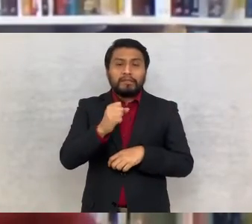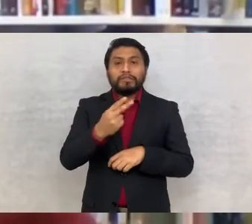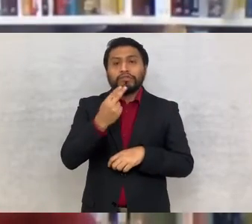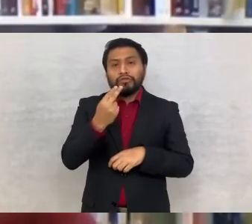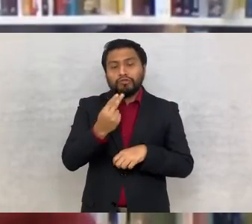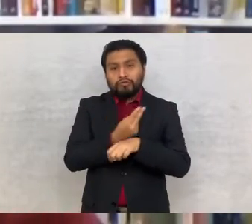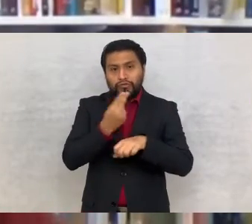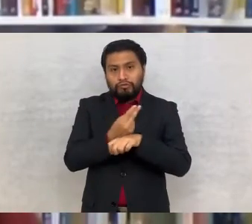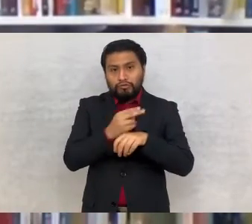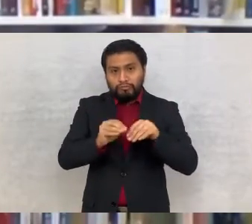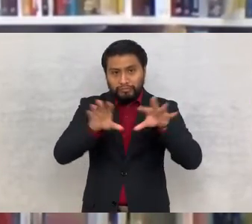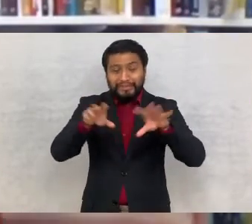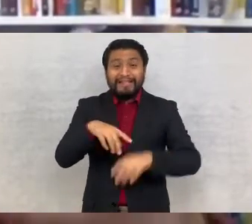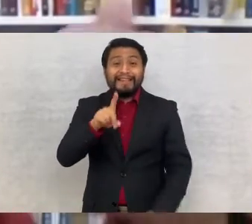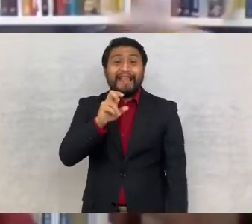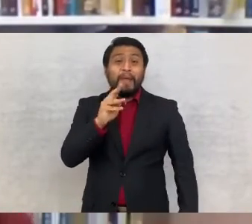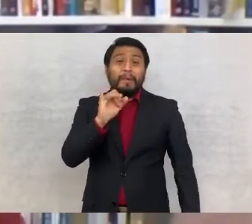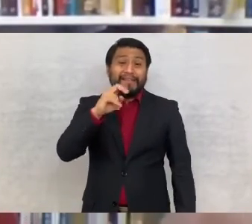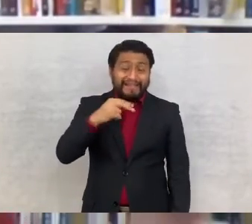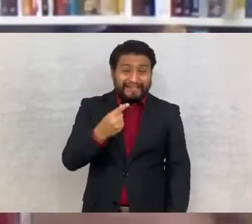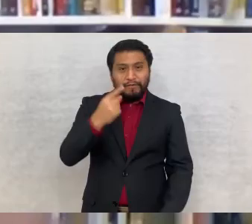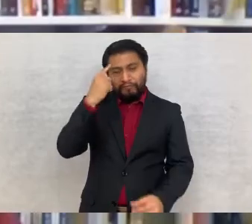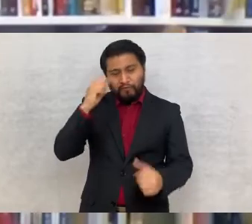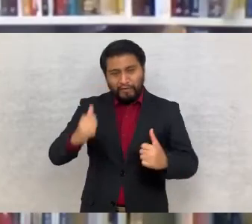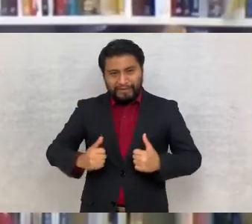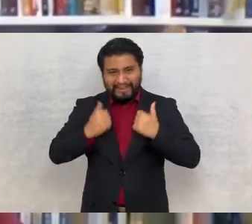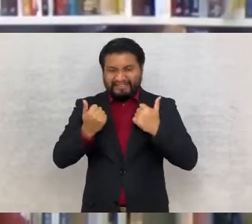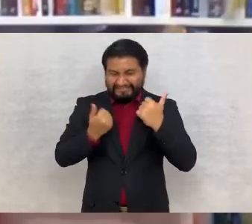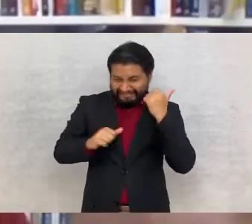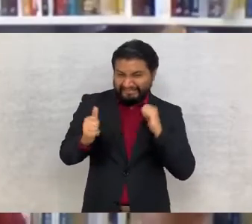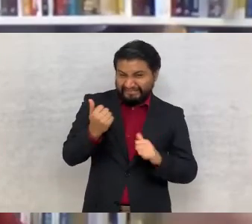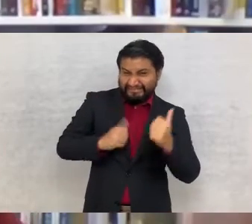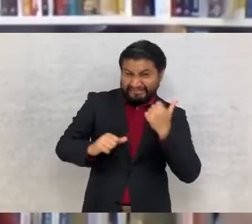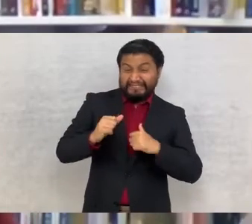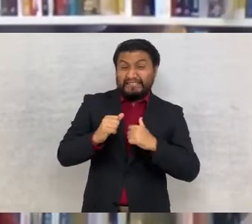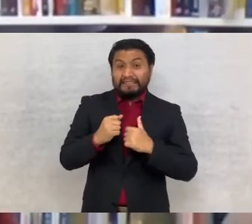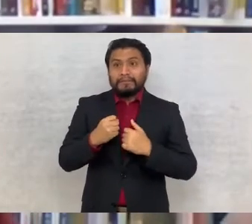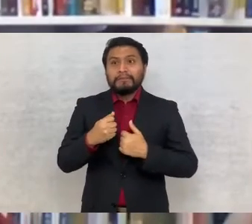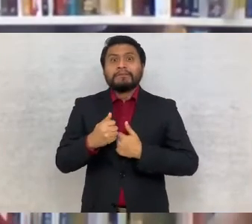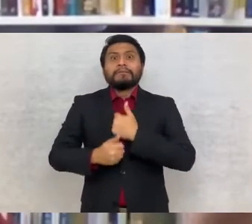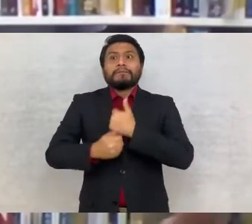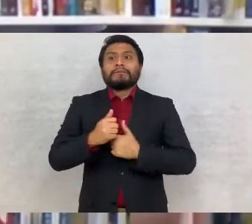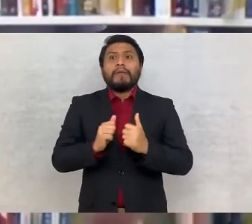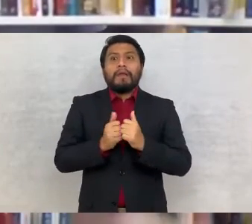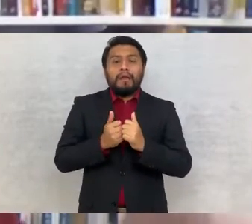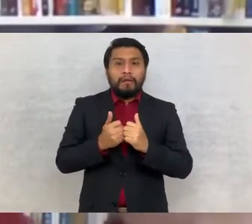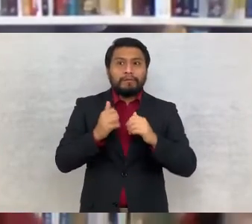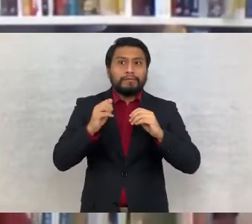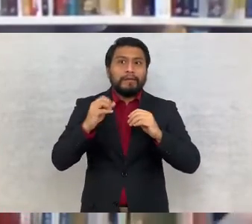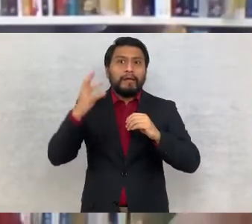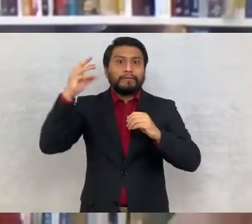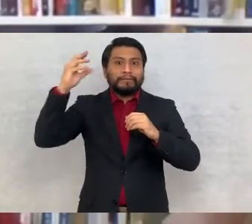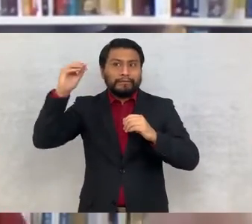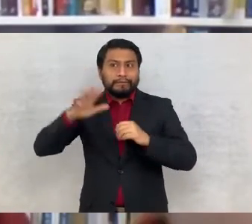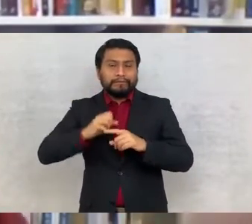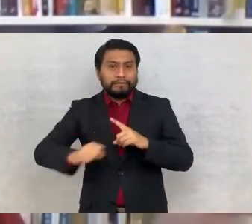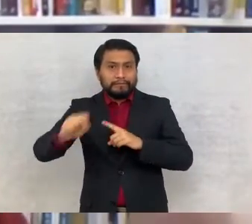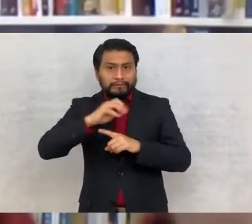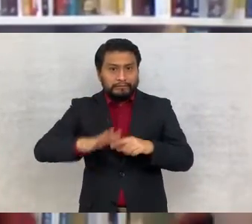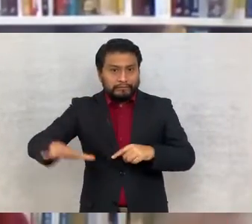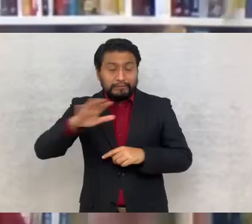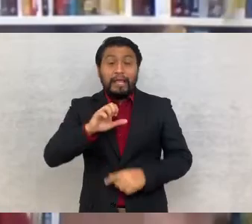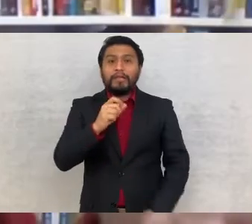development of eugenics. The analogy between the Darwinian struggle for life and the aptitude for competition in the market society